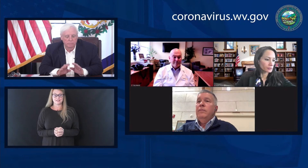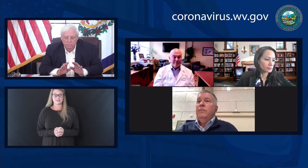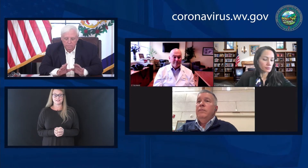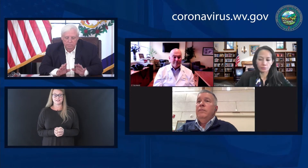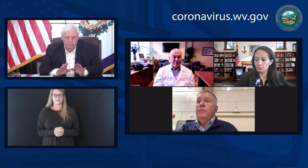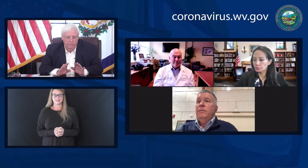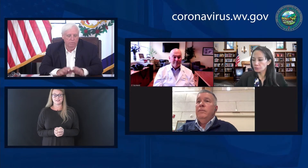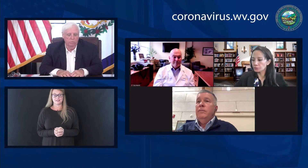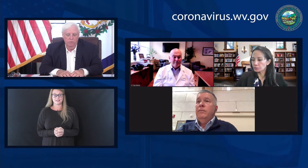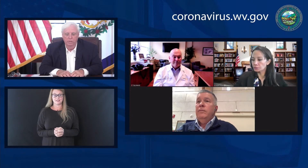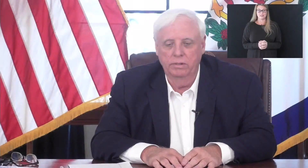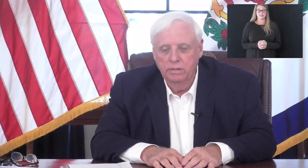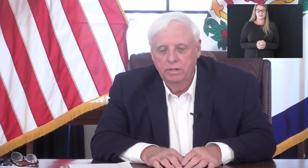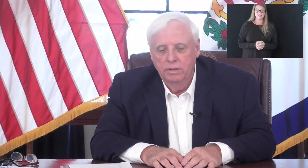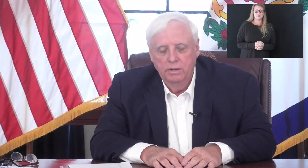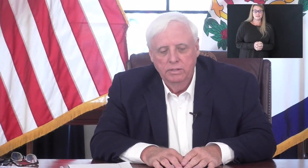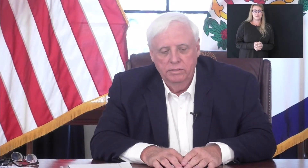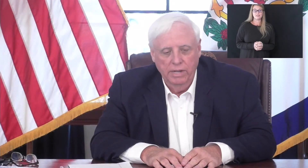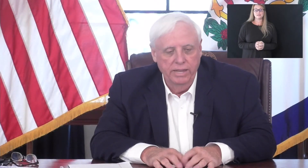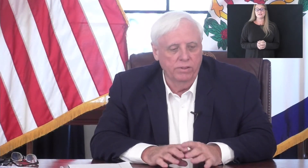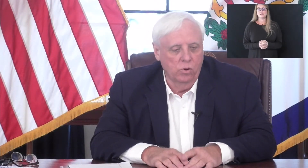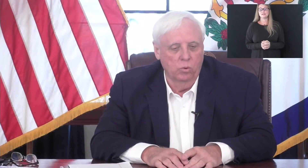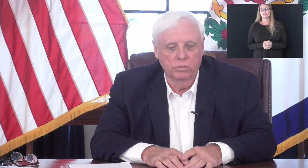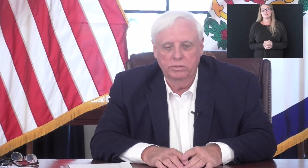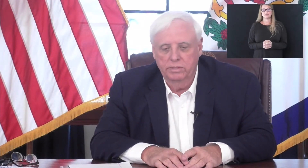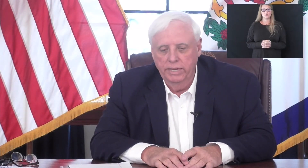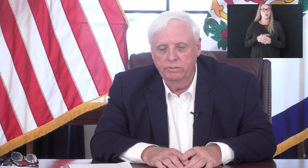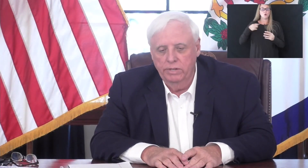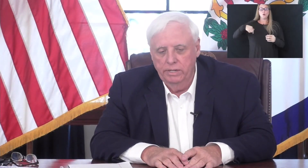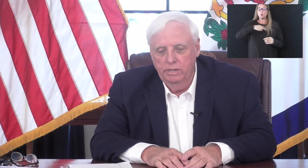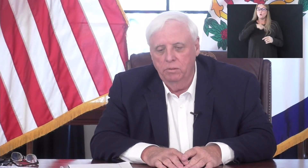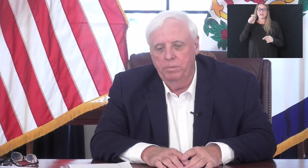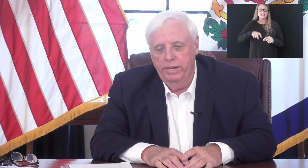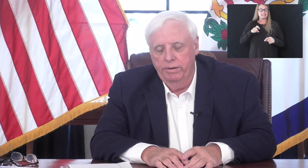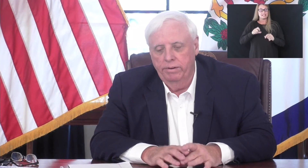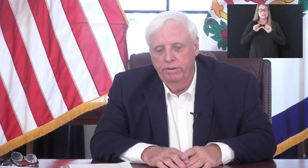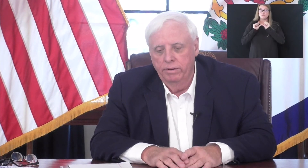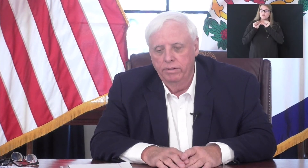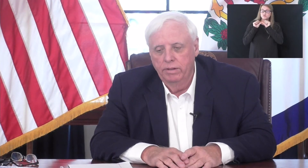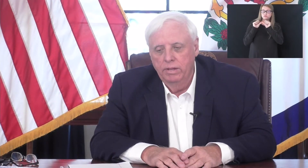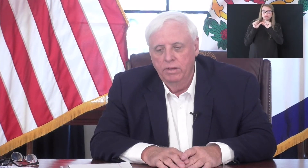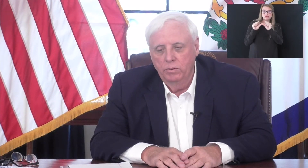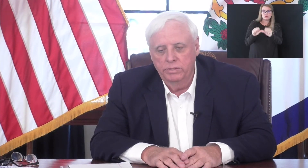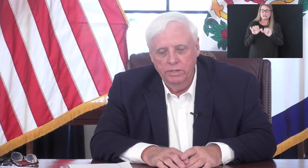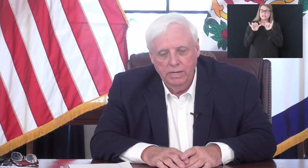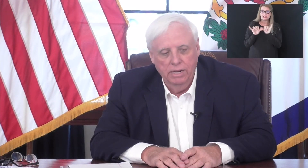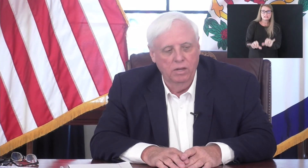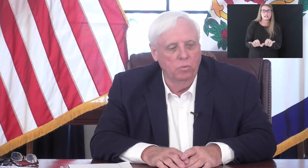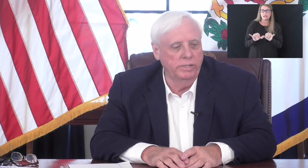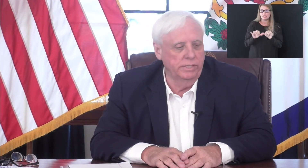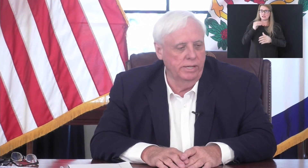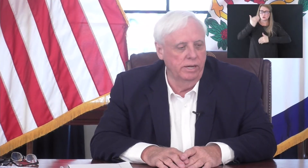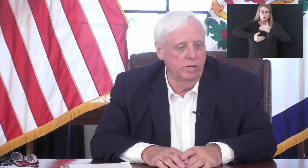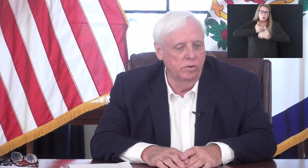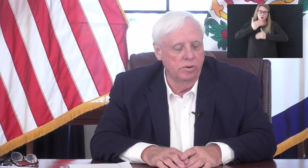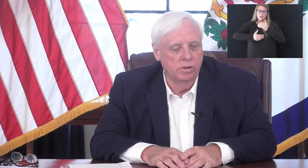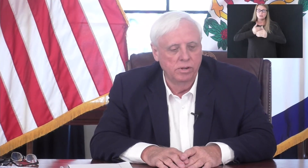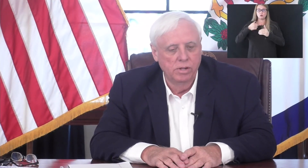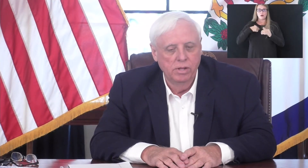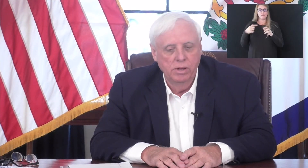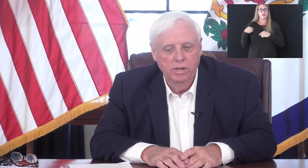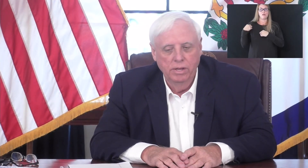just everyone, stay the course. Things are getting a little better. We still got a long ways to